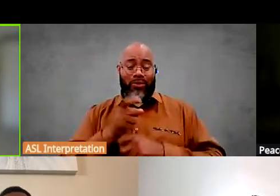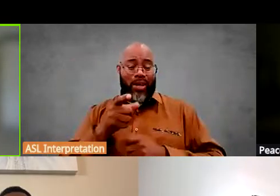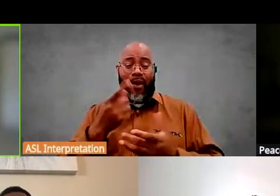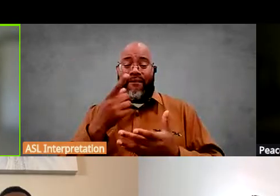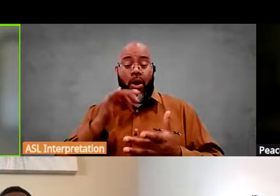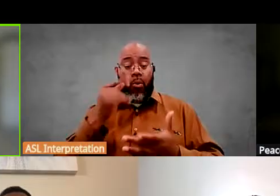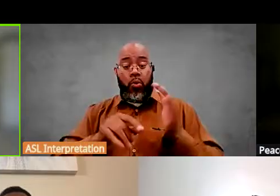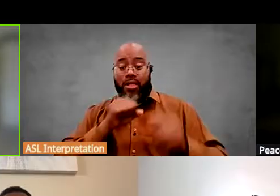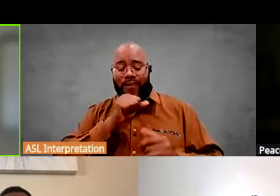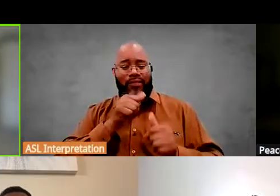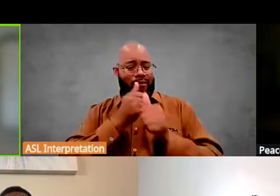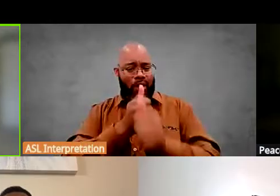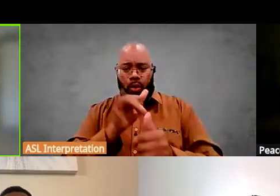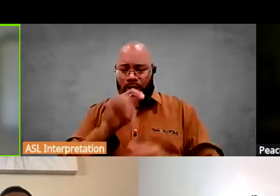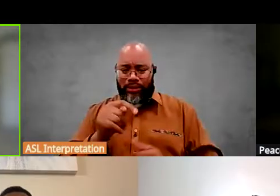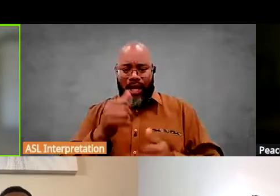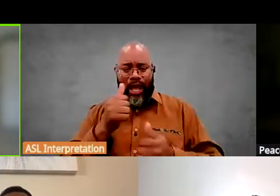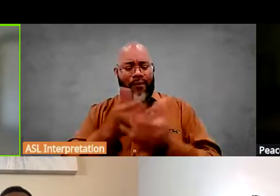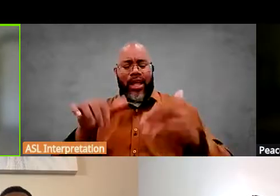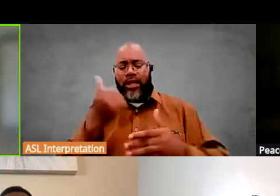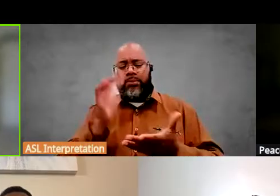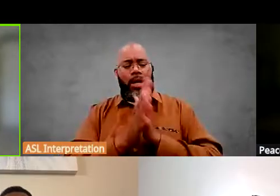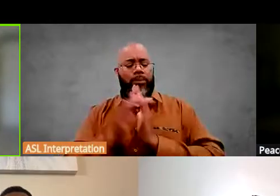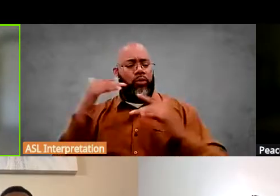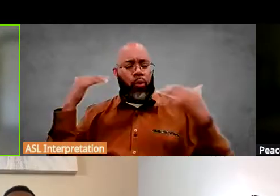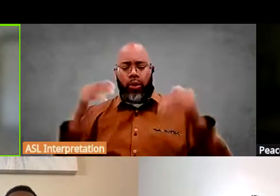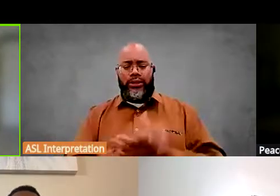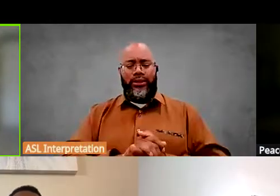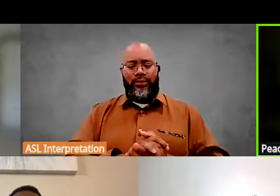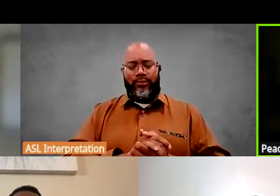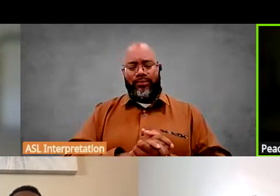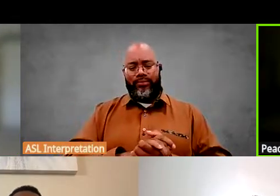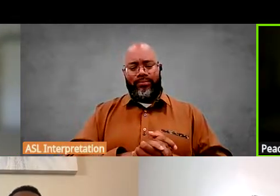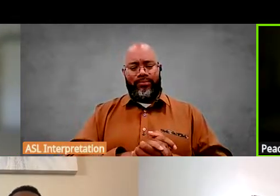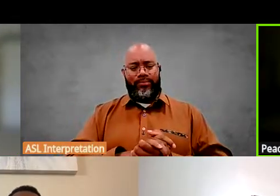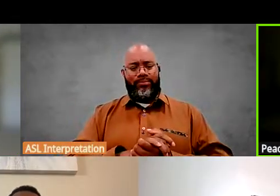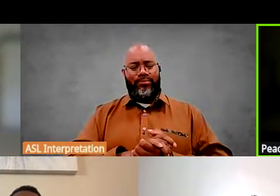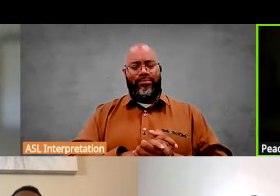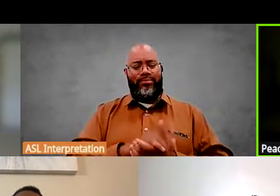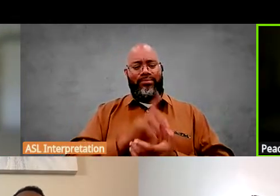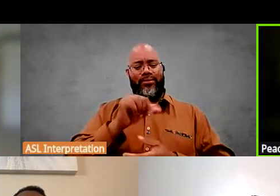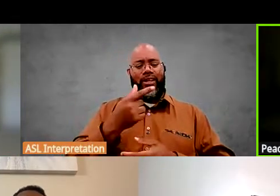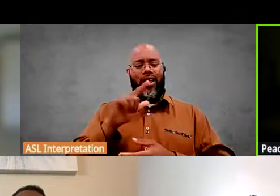love and stick with it, and then everything else becomes noise. Sense. And Douglas?